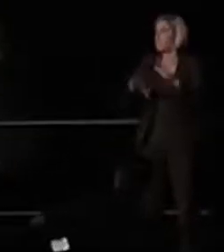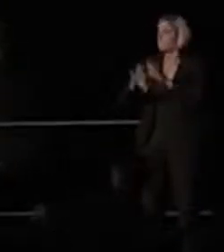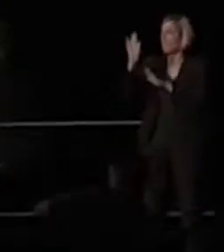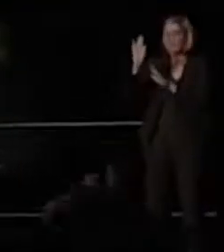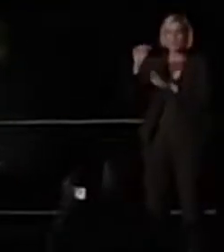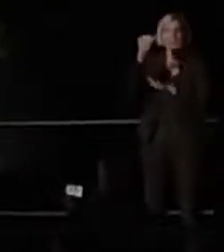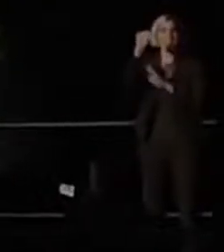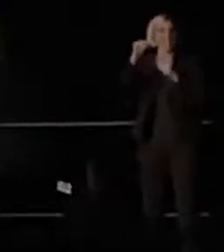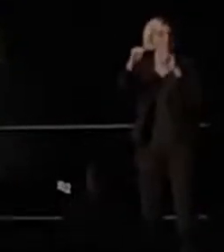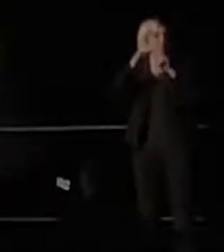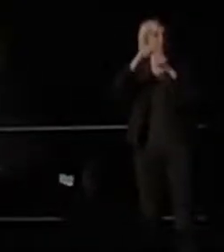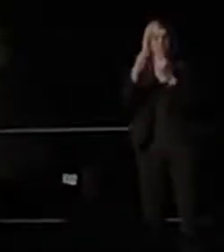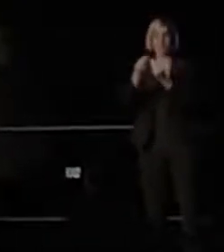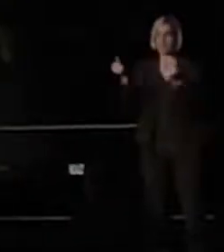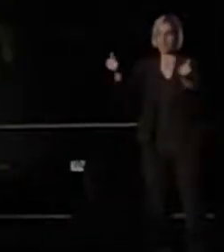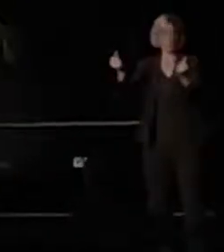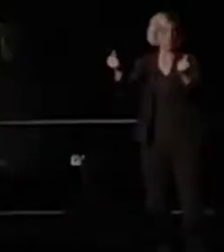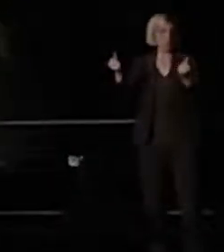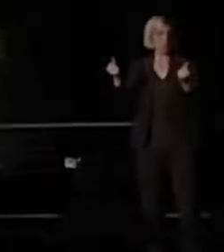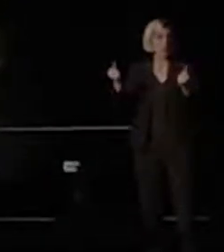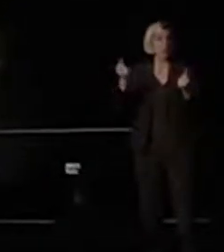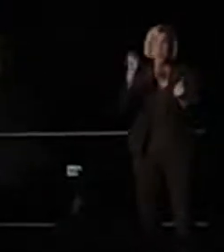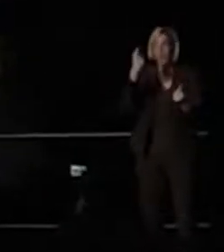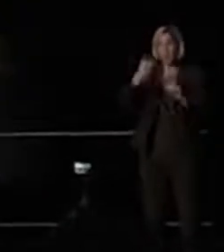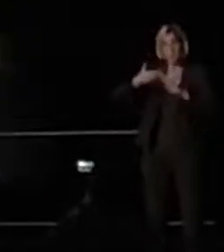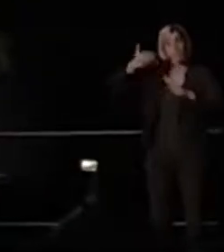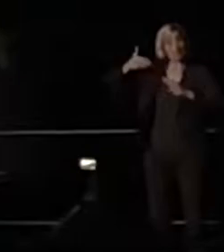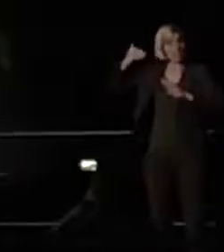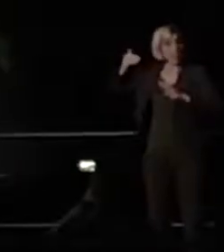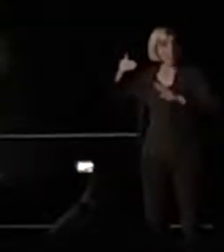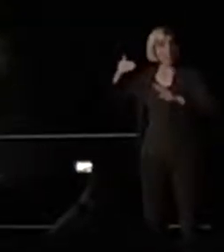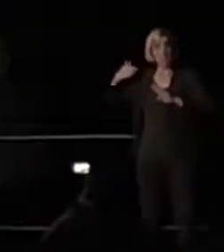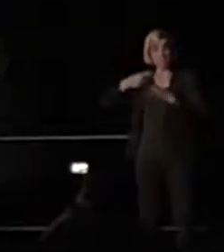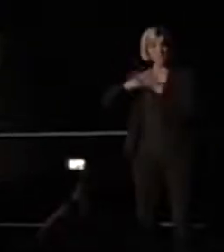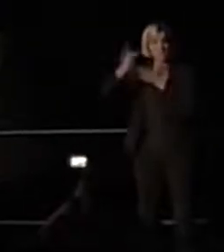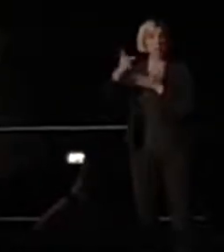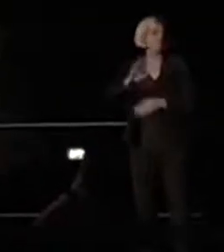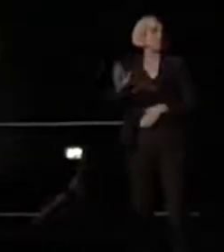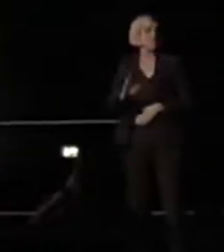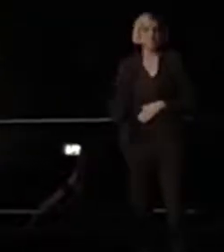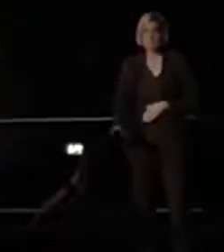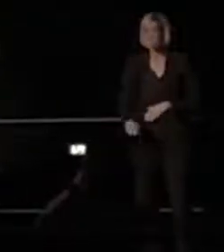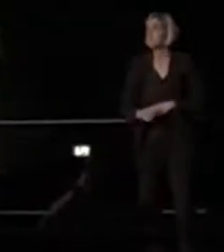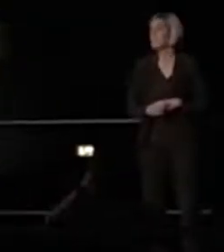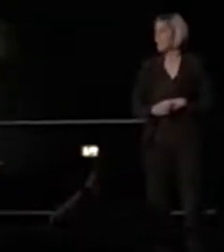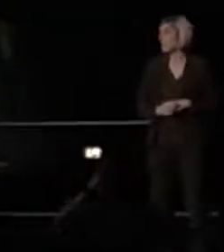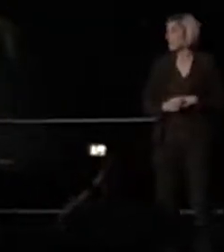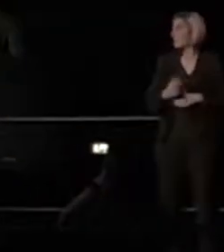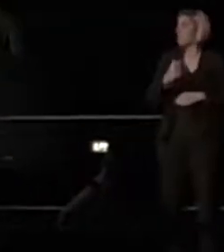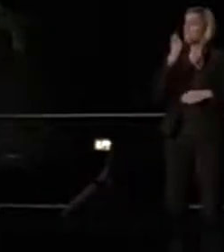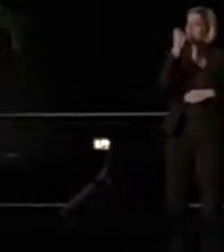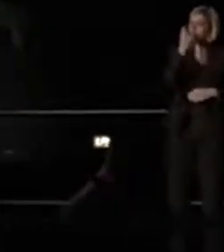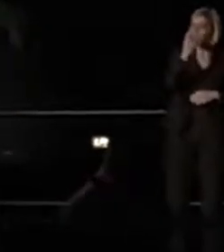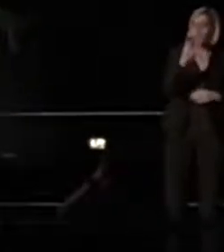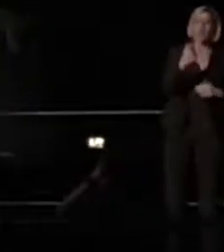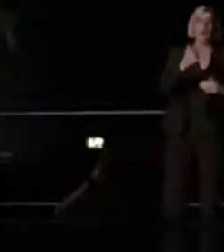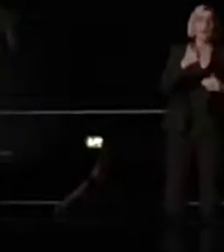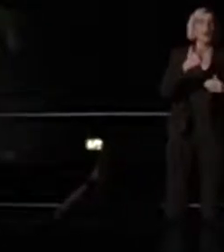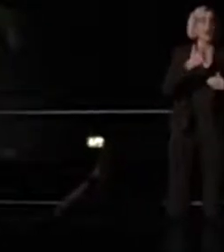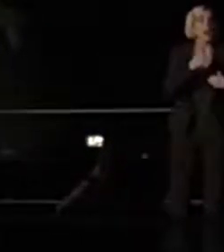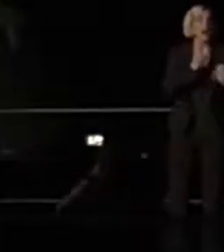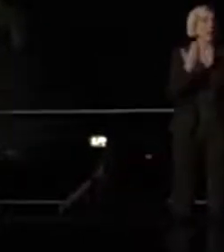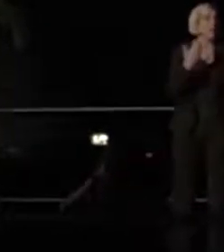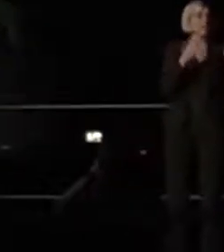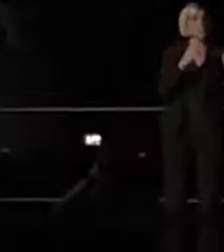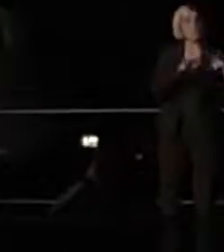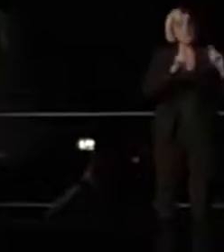I never once thought, had what you'd call a failure back then. In startups since then, I did have a failure where I had an idea for a great product, but it had